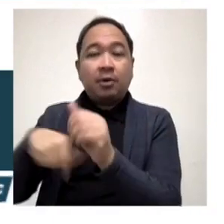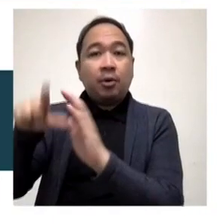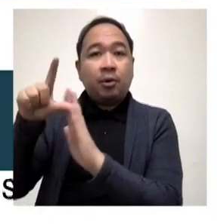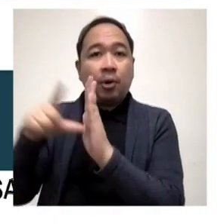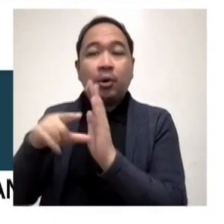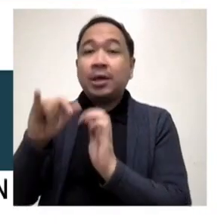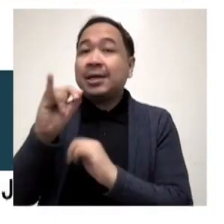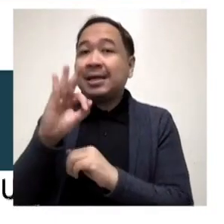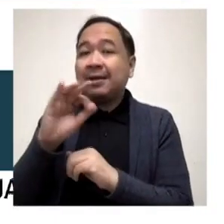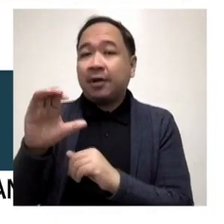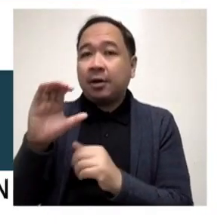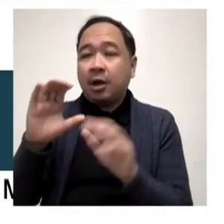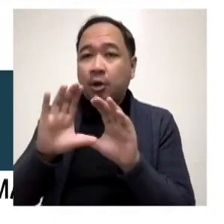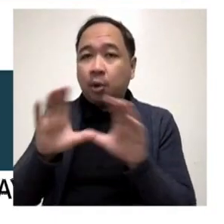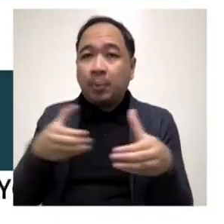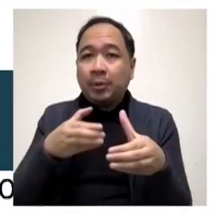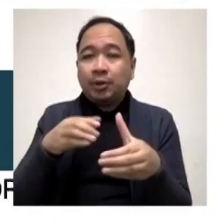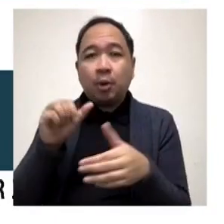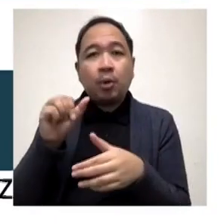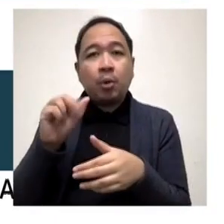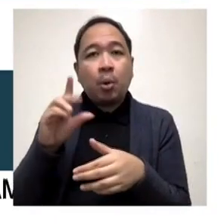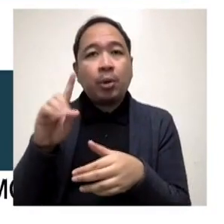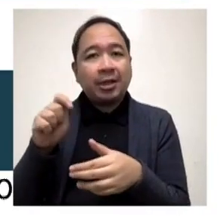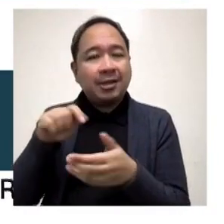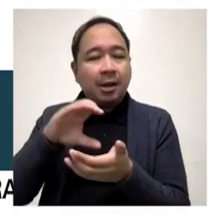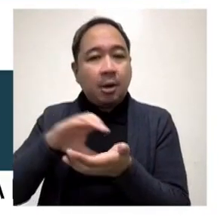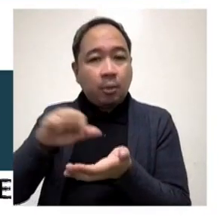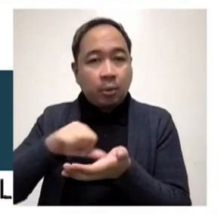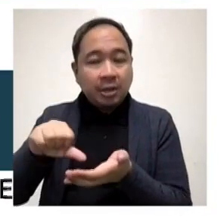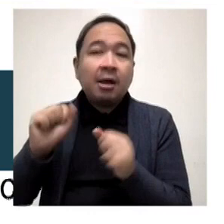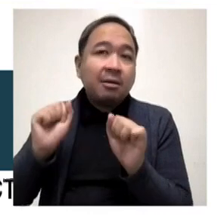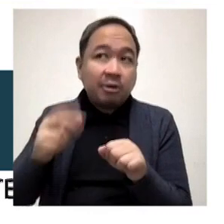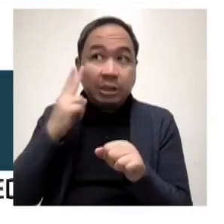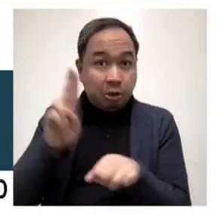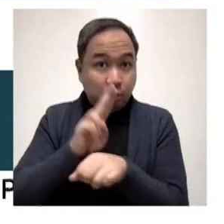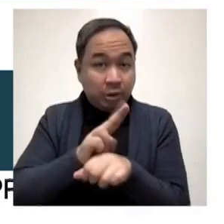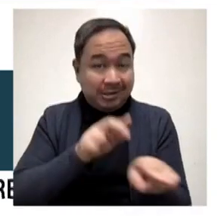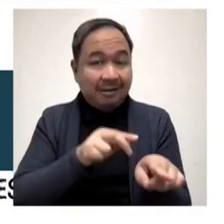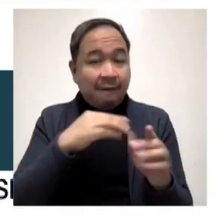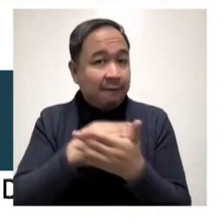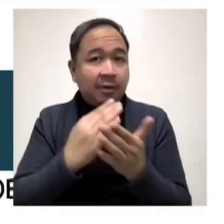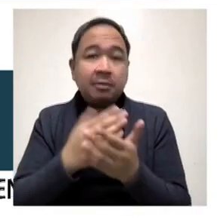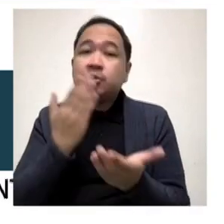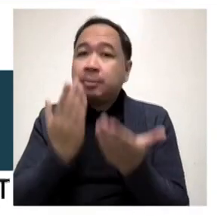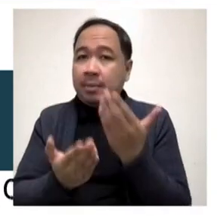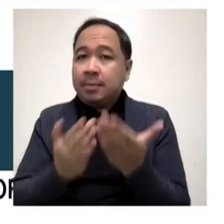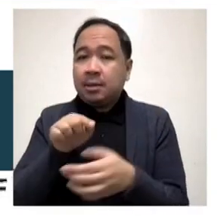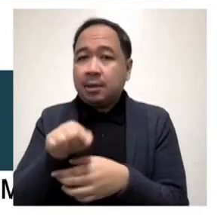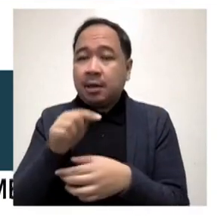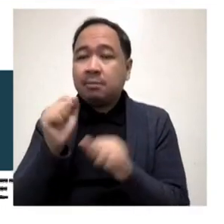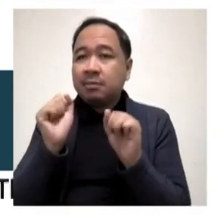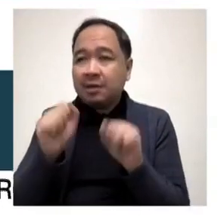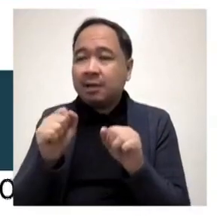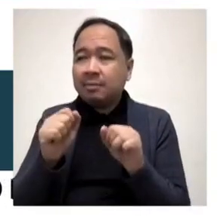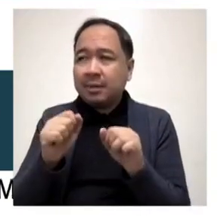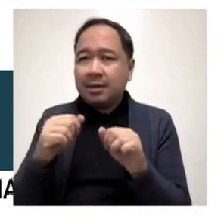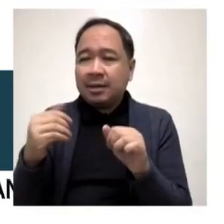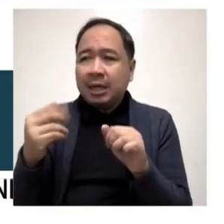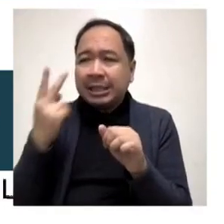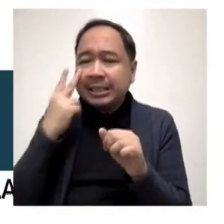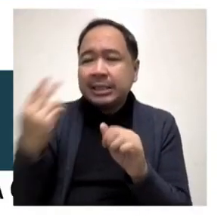indeed utilizable, then maybe it is something that can be considered. But again, I am not